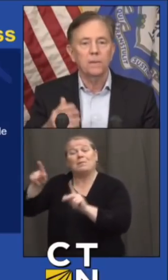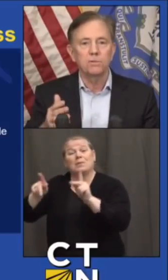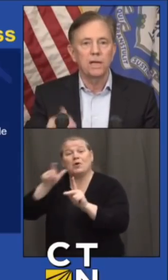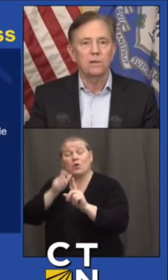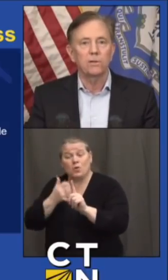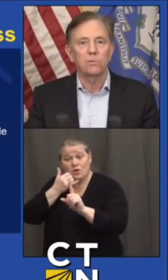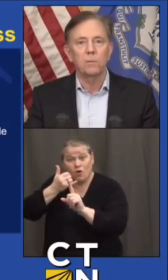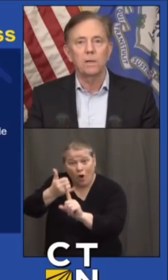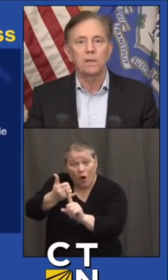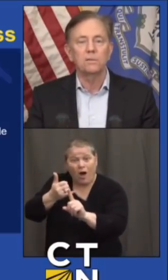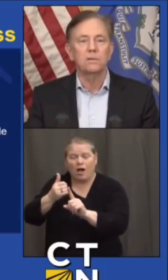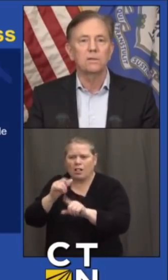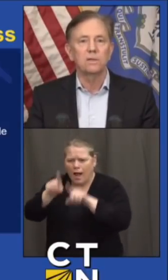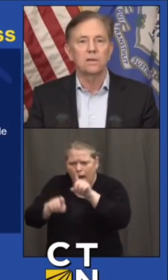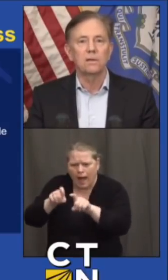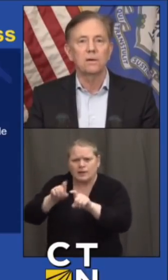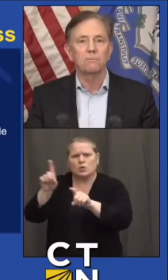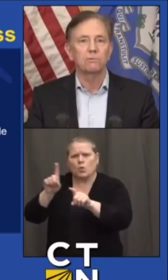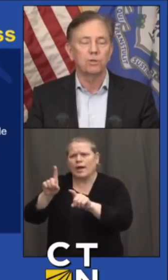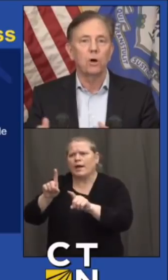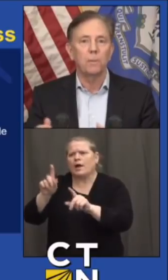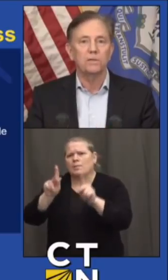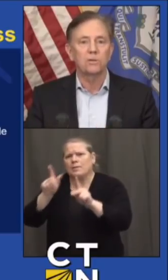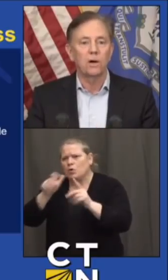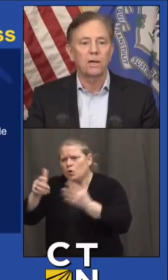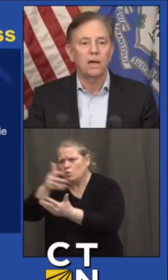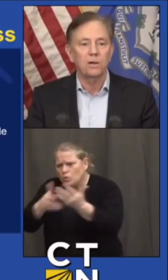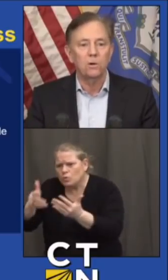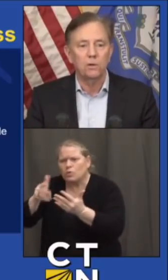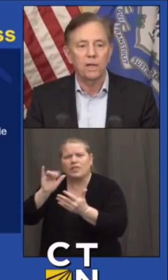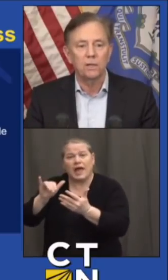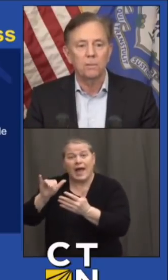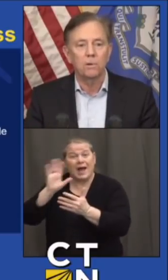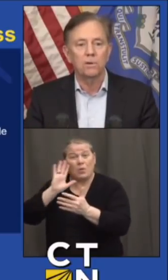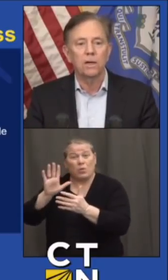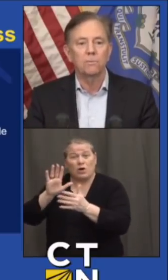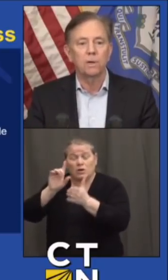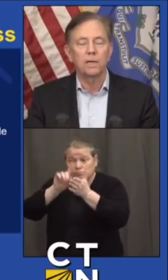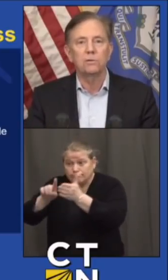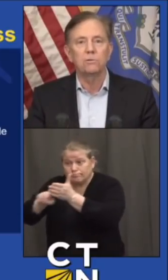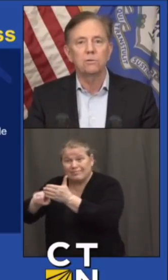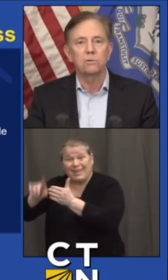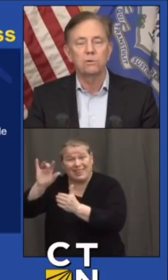Wait time's down to 3 minutes. I said, show me. So I called that number,